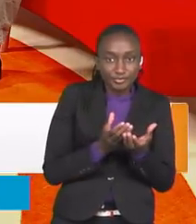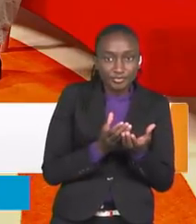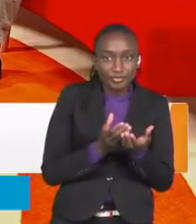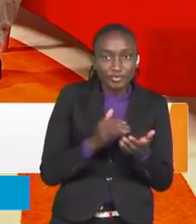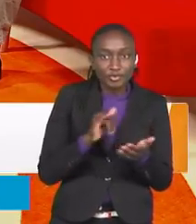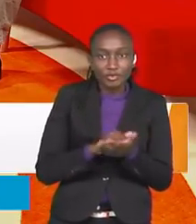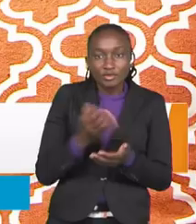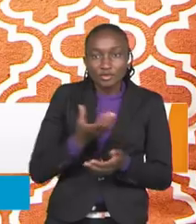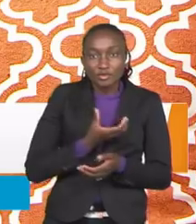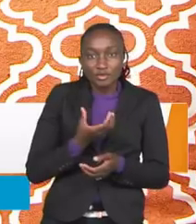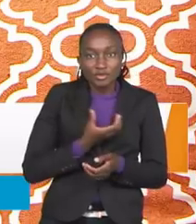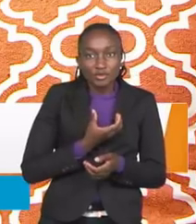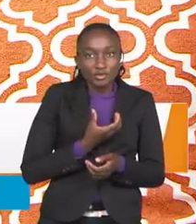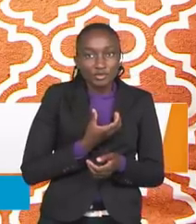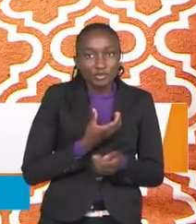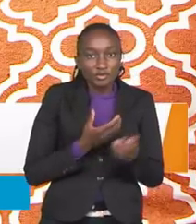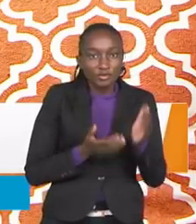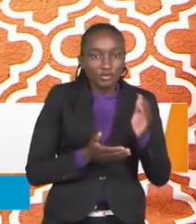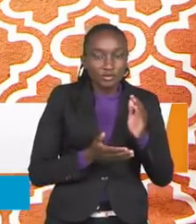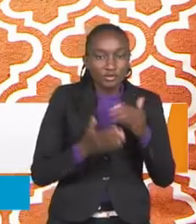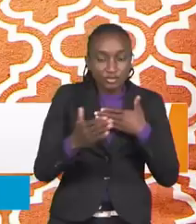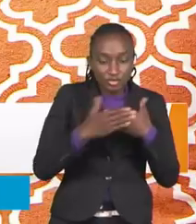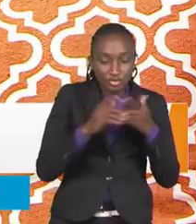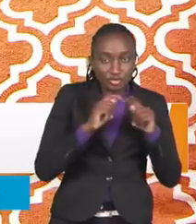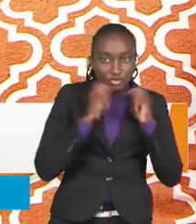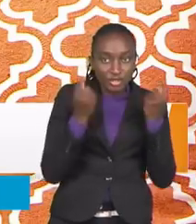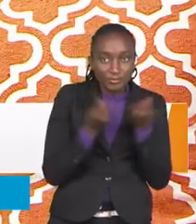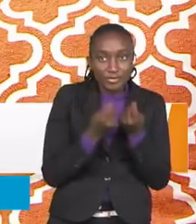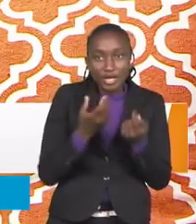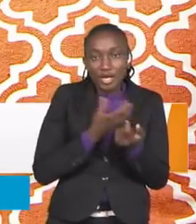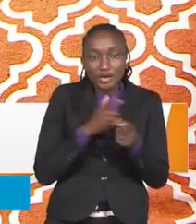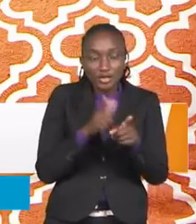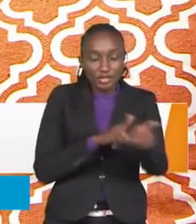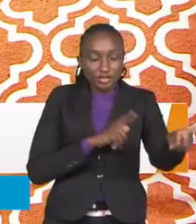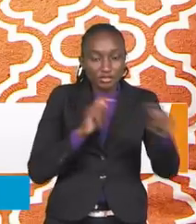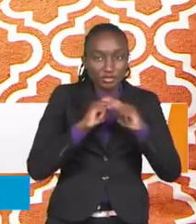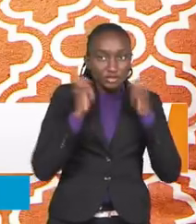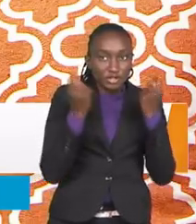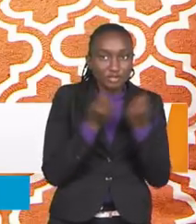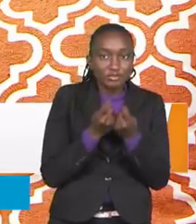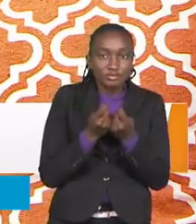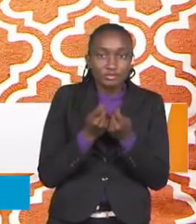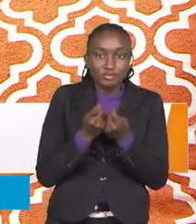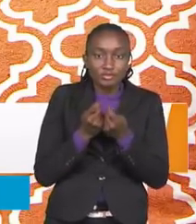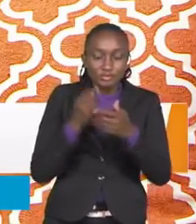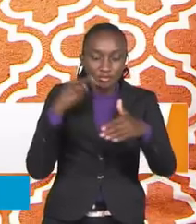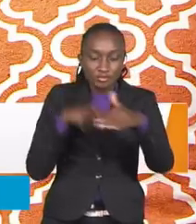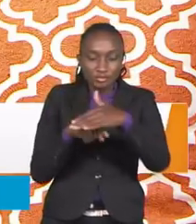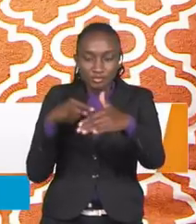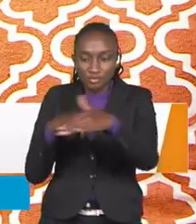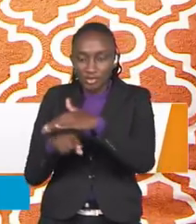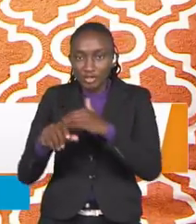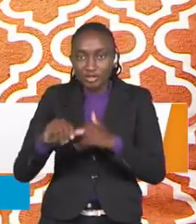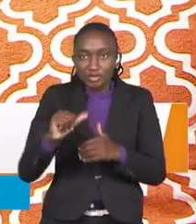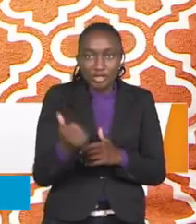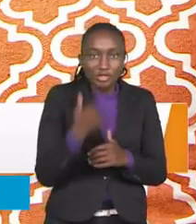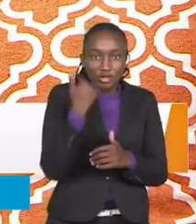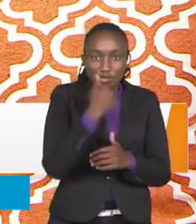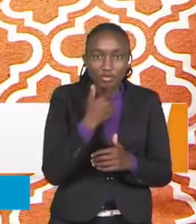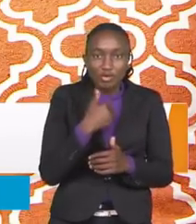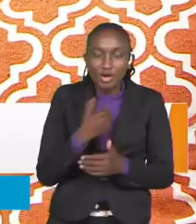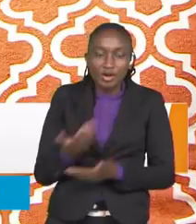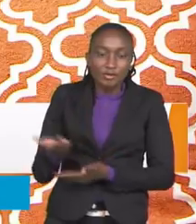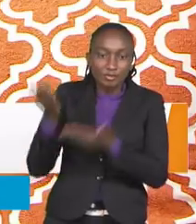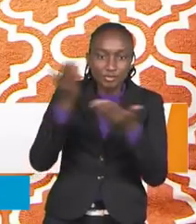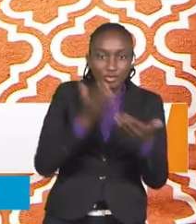our quick win. Our long-term goal is to reach out to others who have brought in proposals